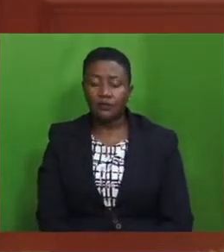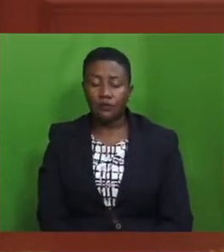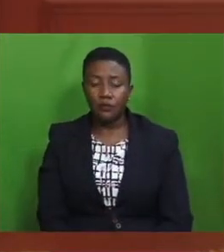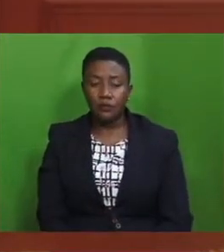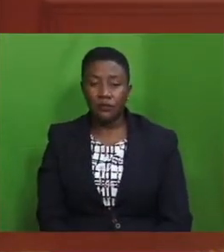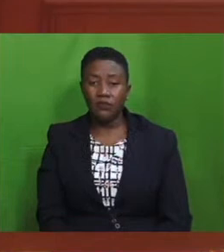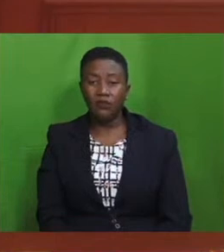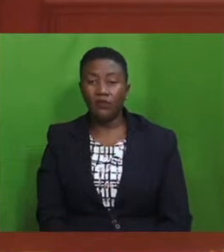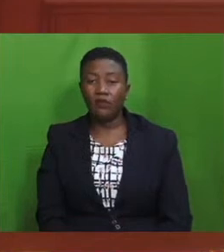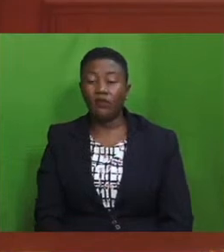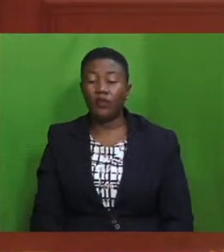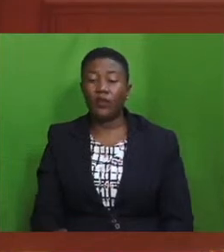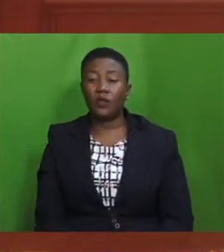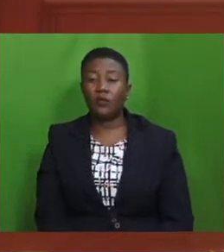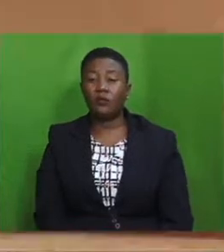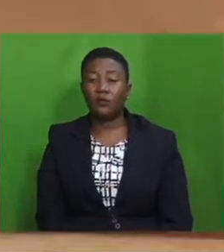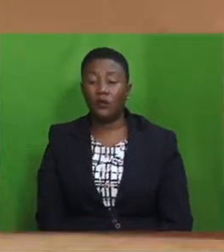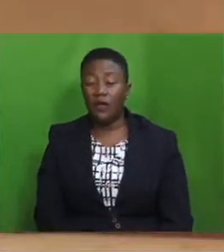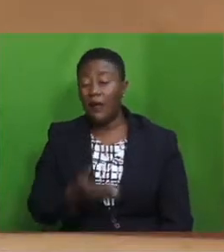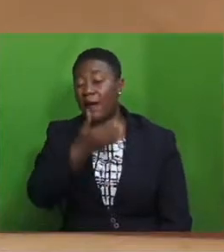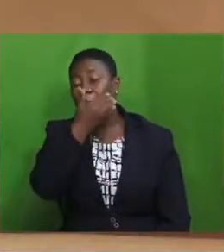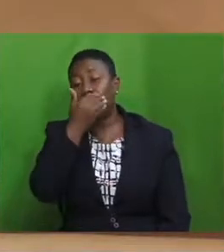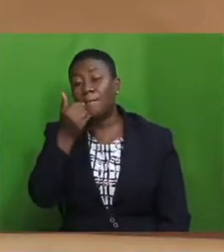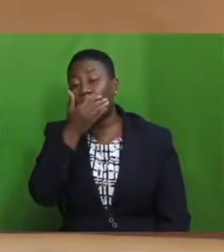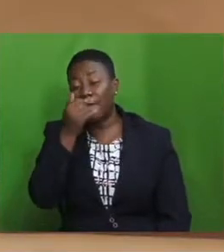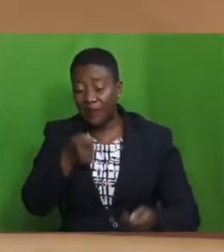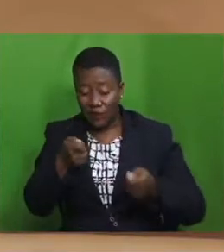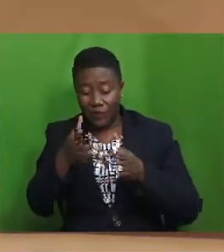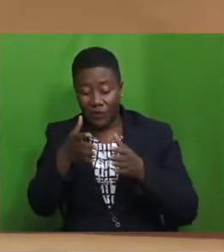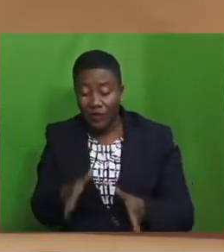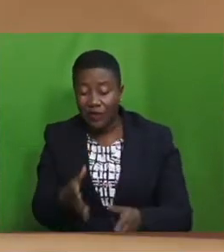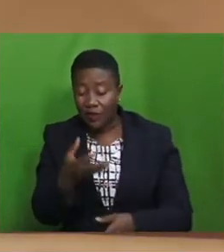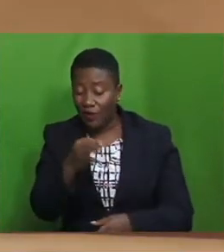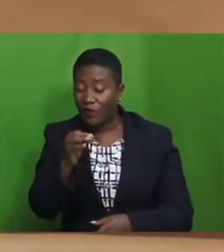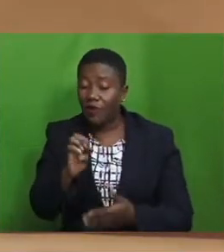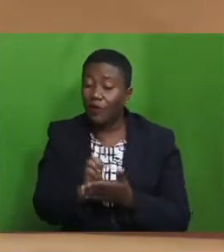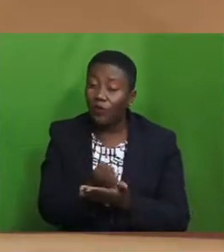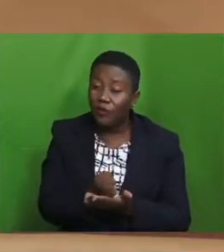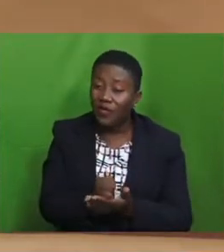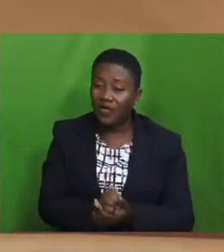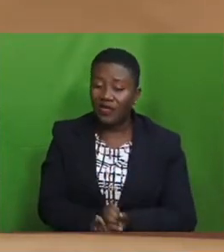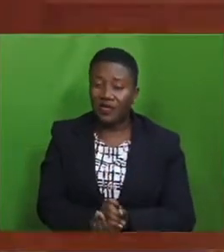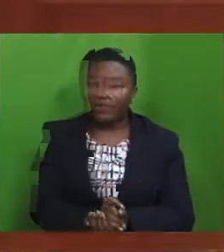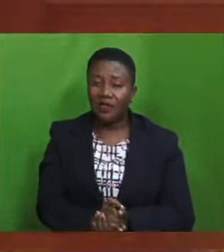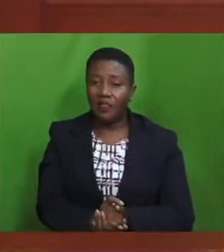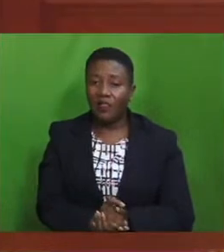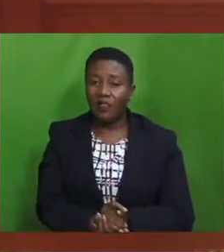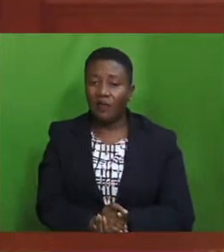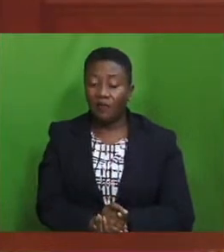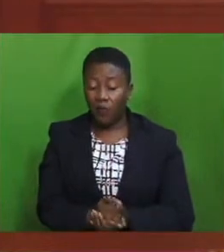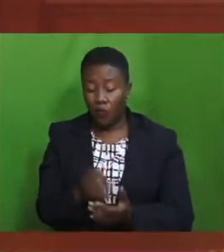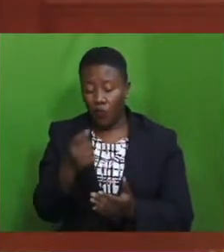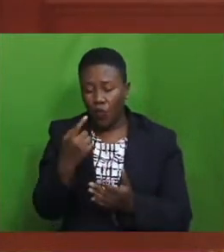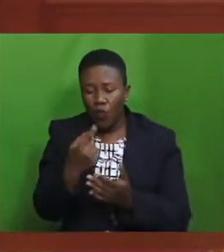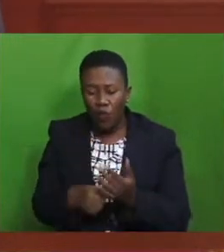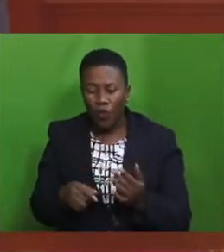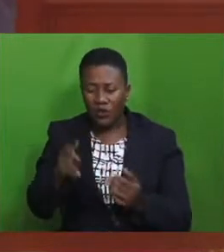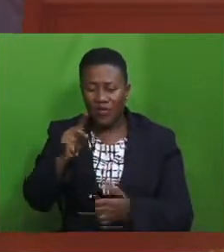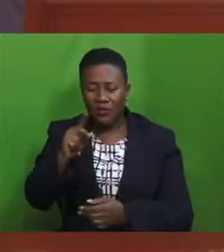Better and superior managers of the economy, Mr. Speaker. Mr. Speaker, what they need to